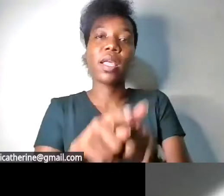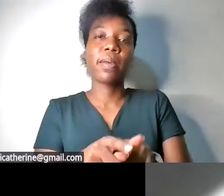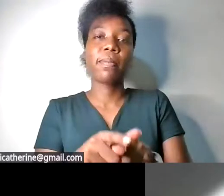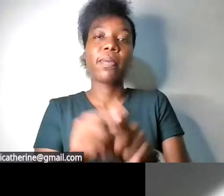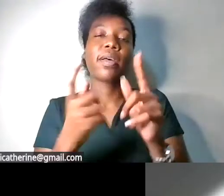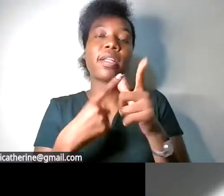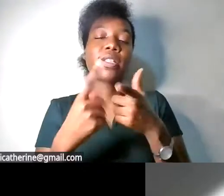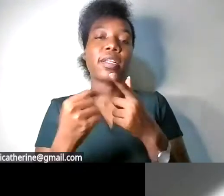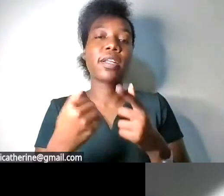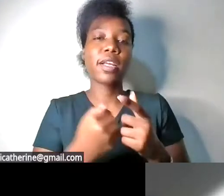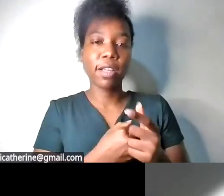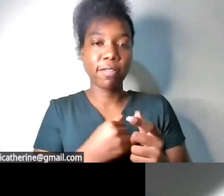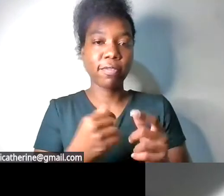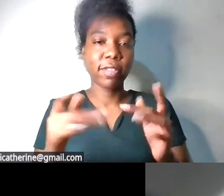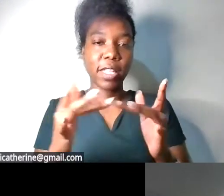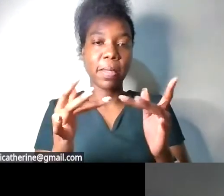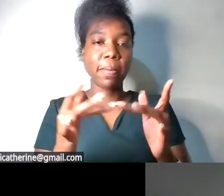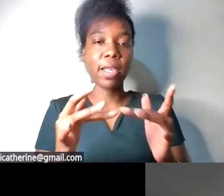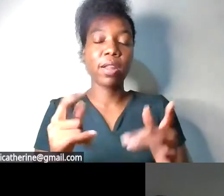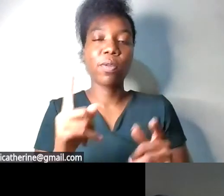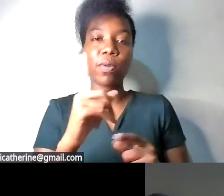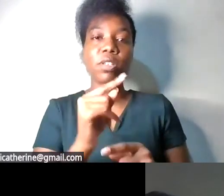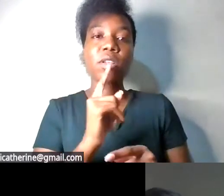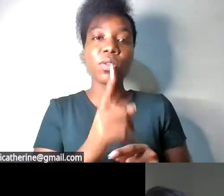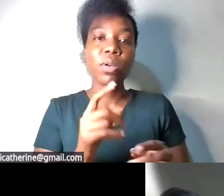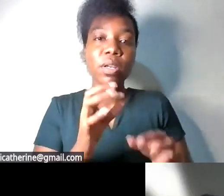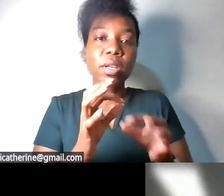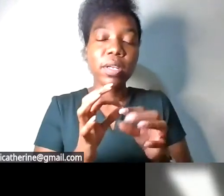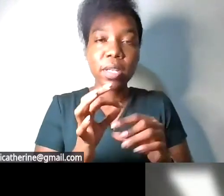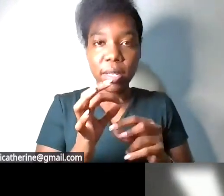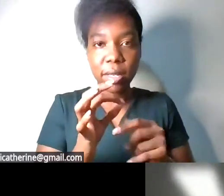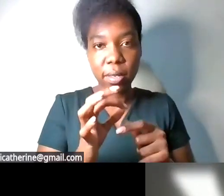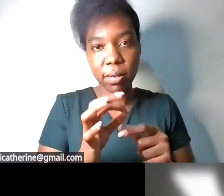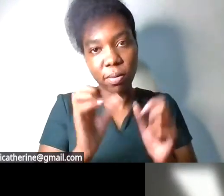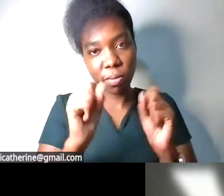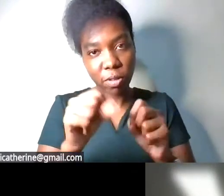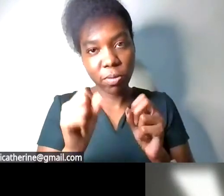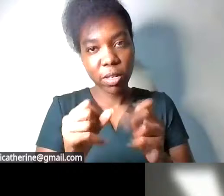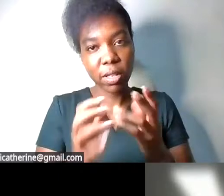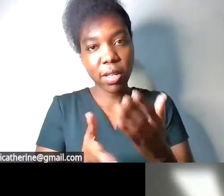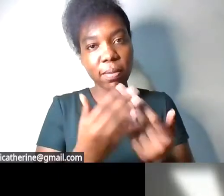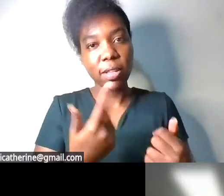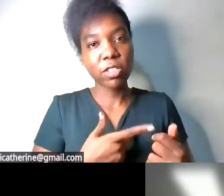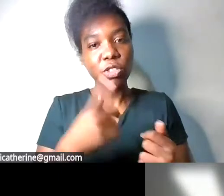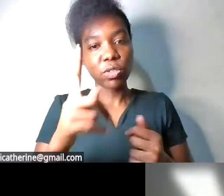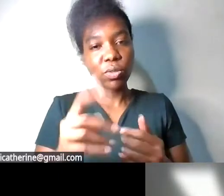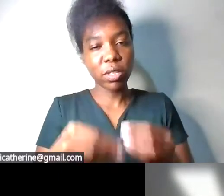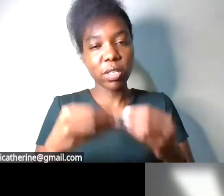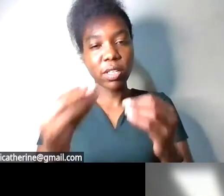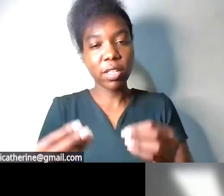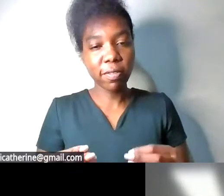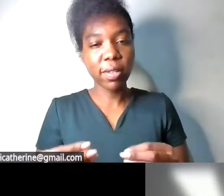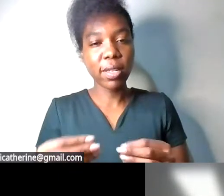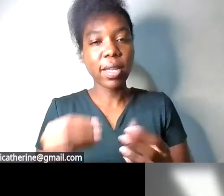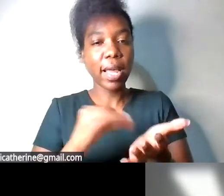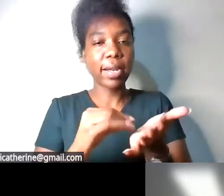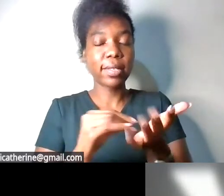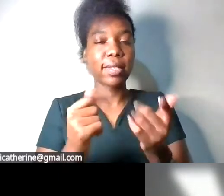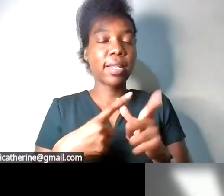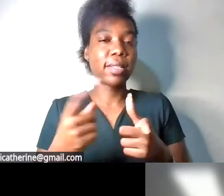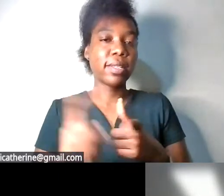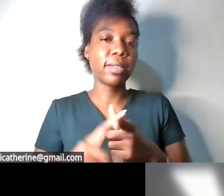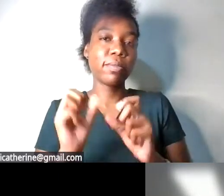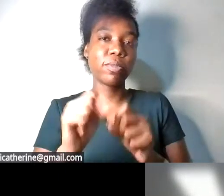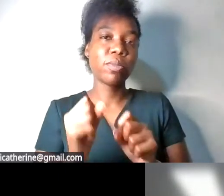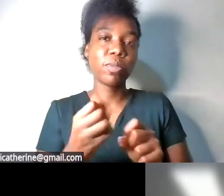but we could also reach out to you. If you give us your address, we'll get back to you on that from Nairobi. And I think, as you